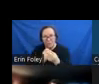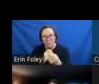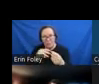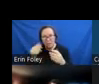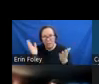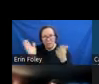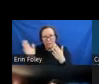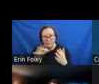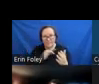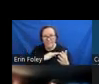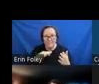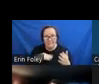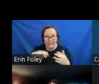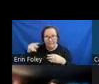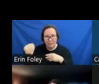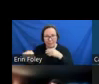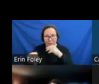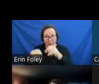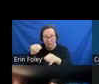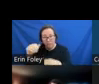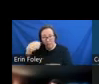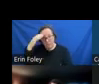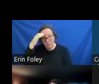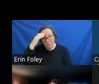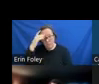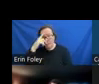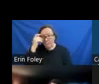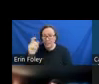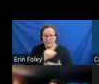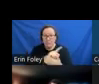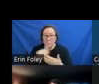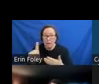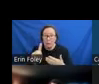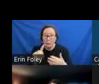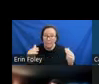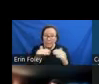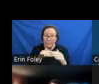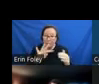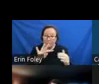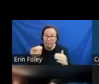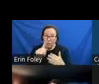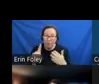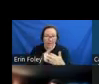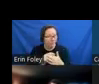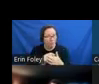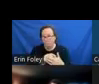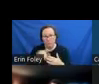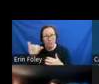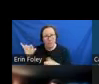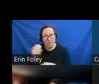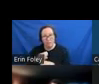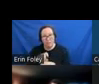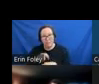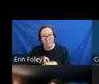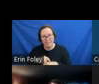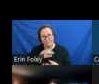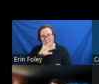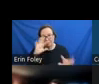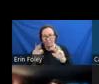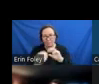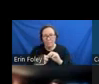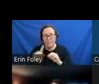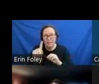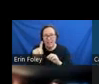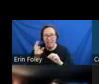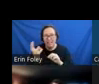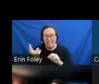we remember that there are not 40 hours in a week, there are 168 hours in a week. And if your family